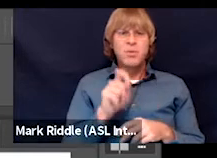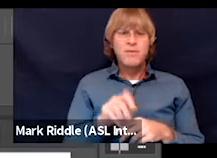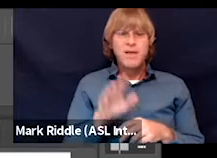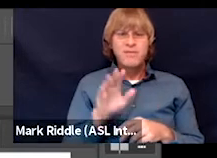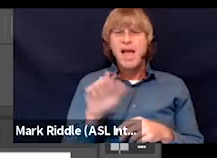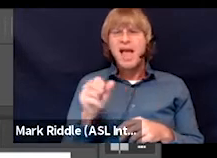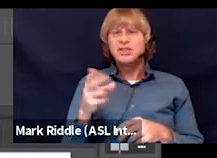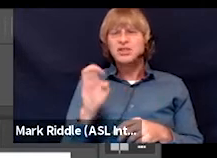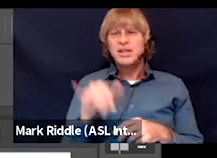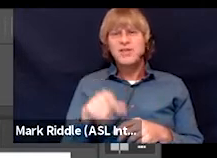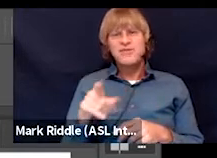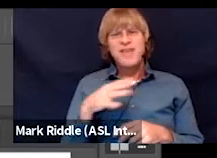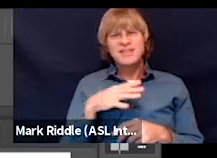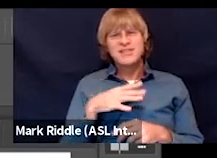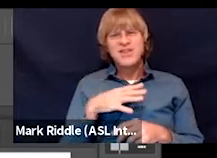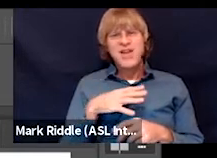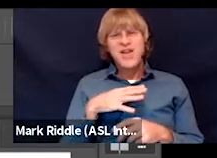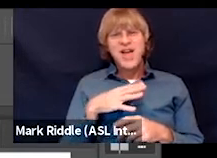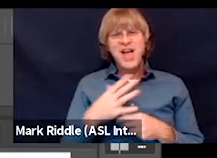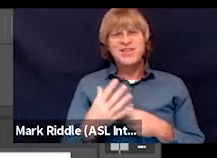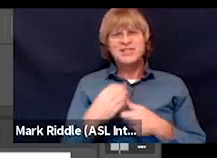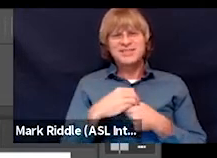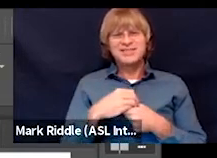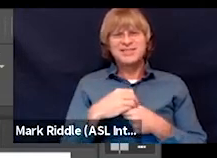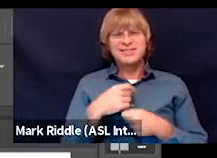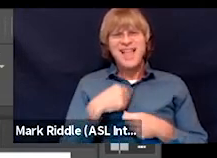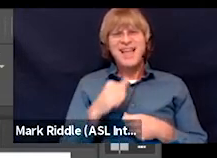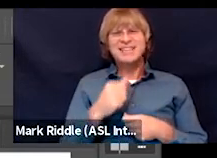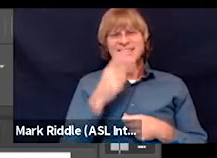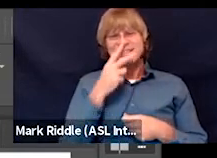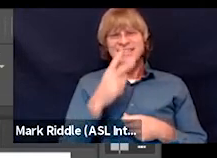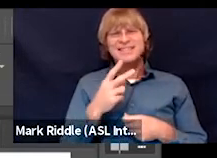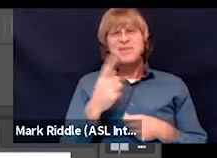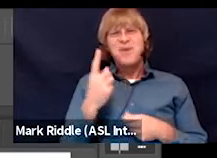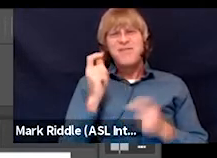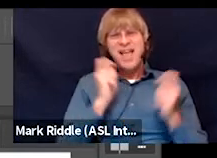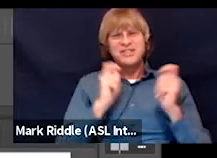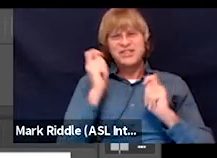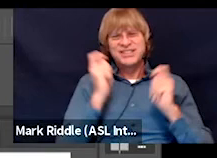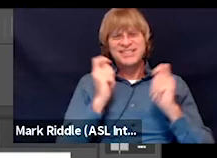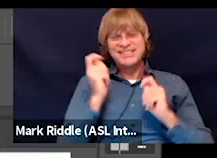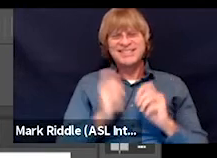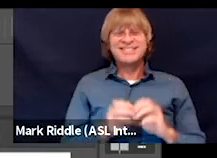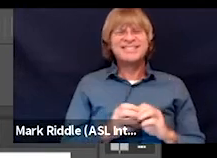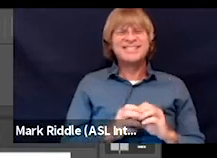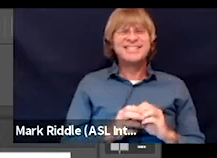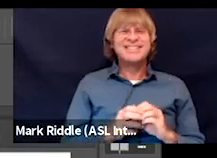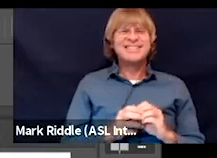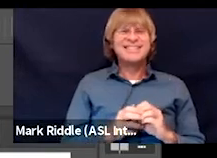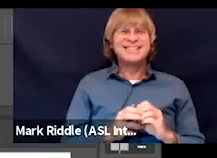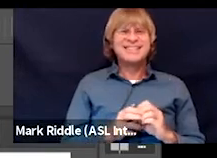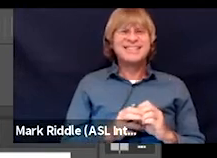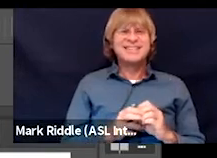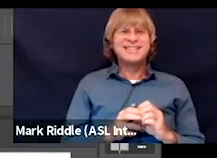Ashley, you are a fabulous audience member. I just love that I can see at least one reaction.